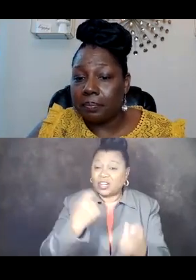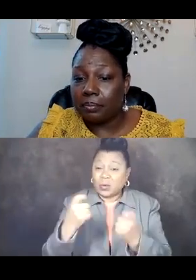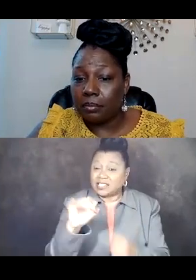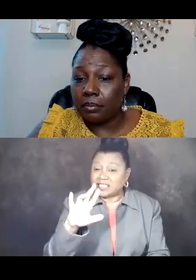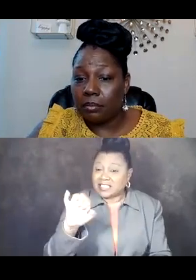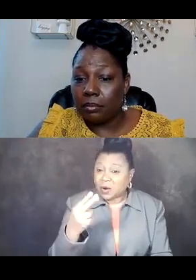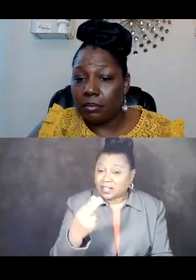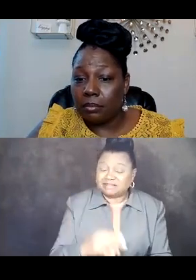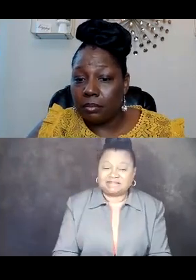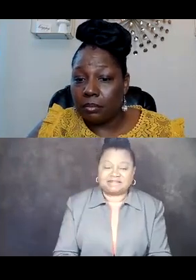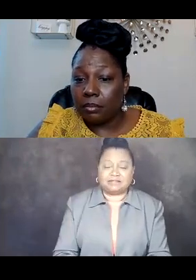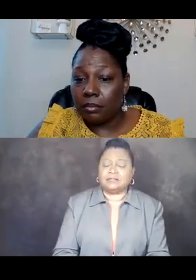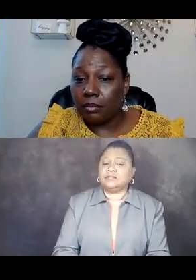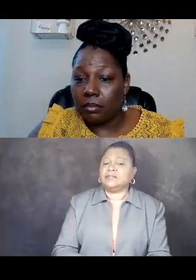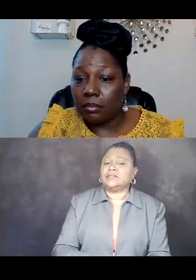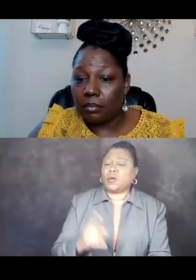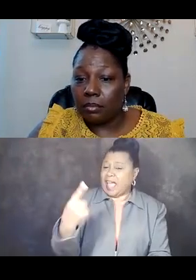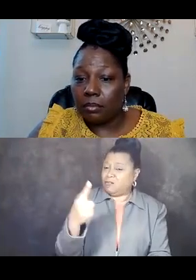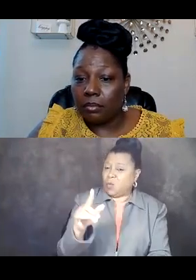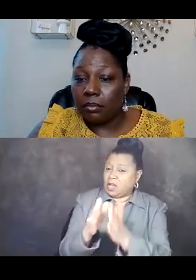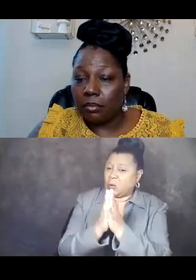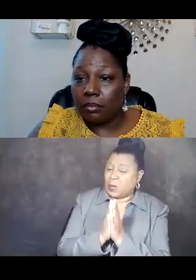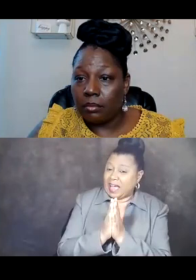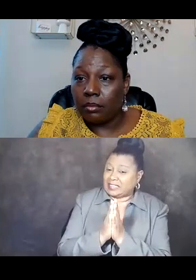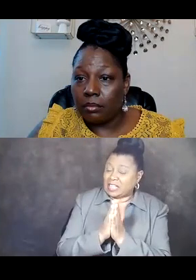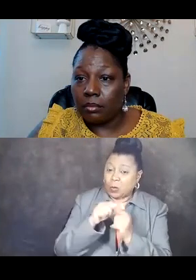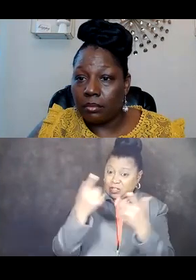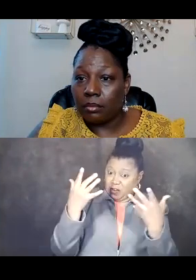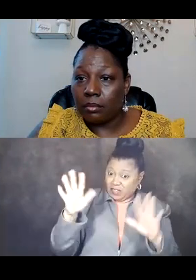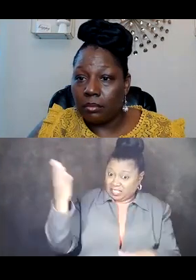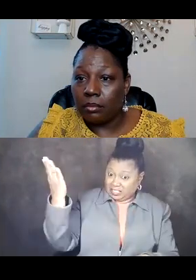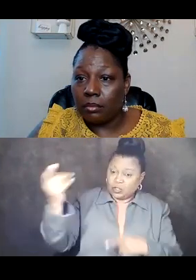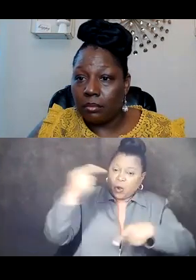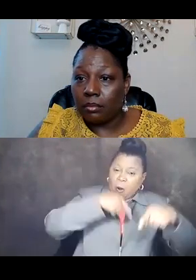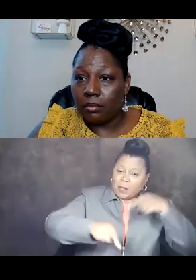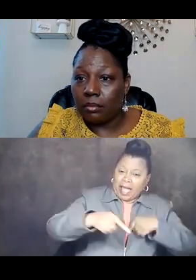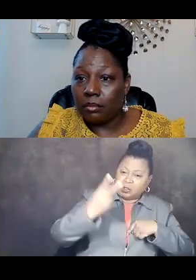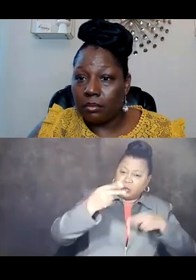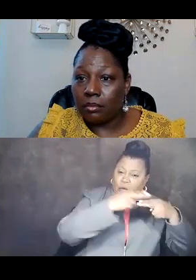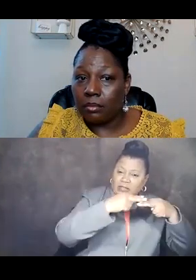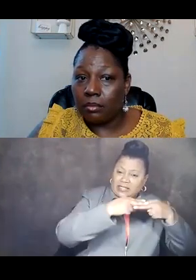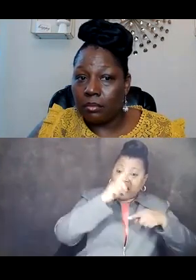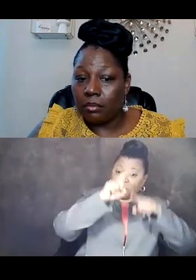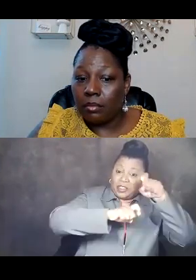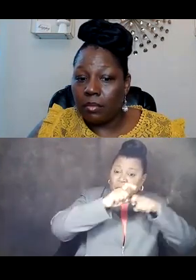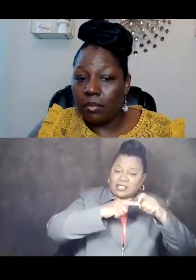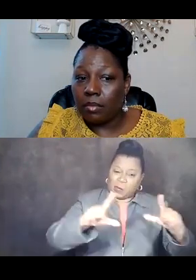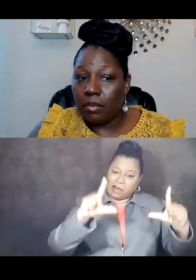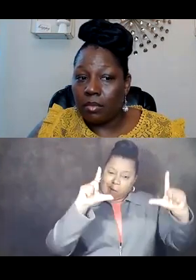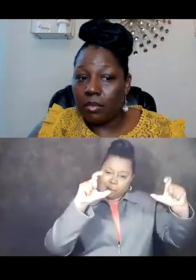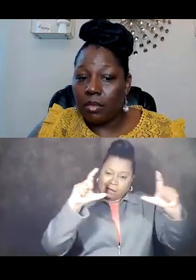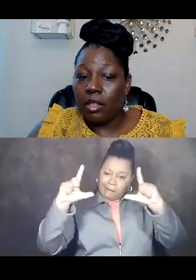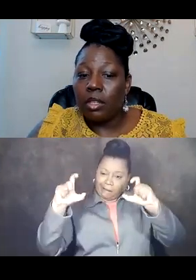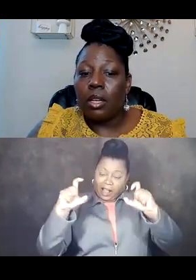Sarah? We have one request. If you, when you're finished, to go back to the 2 slides with the questions, they just want to take a quick